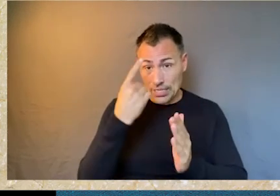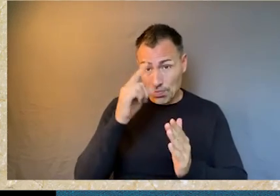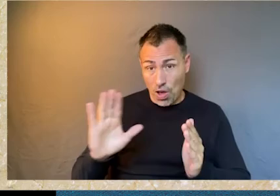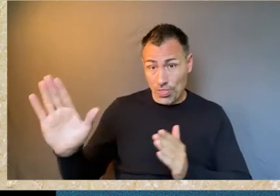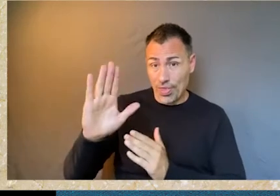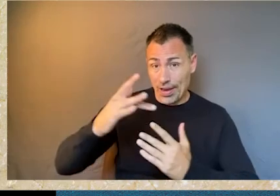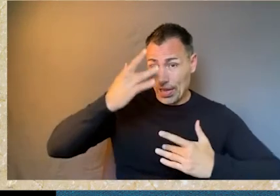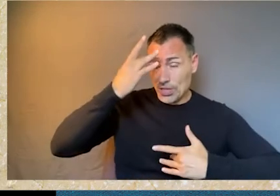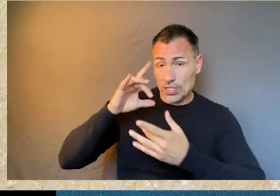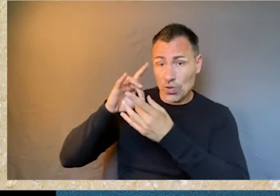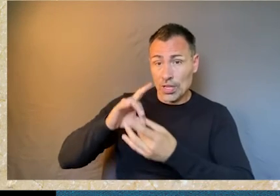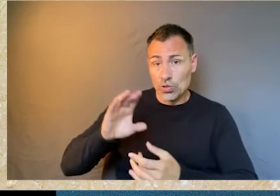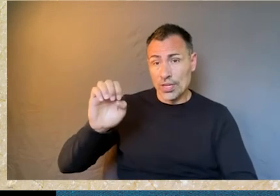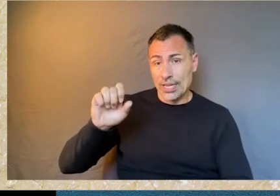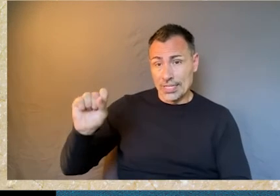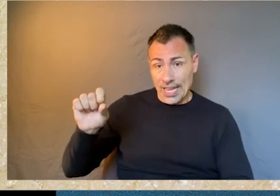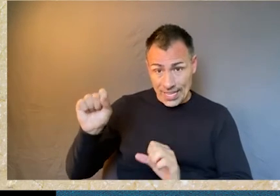ESAs?